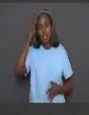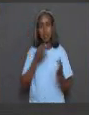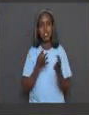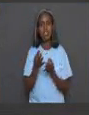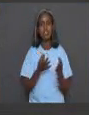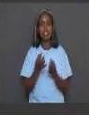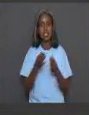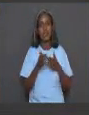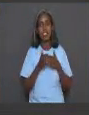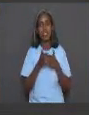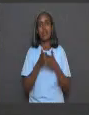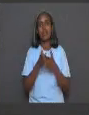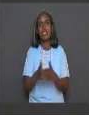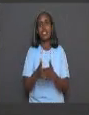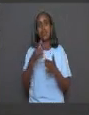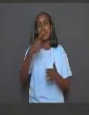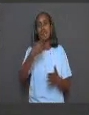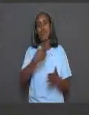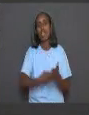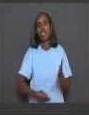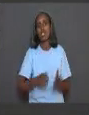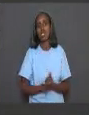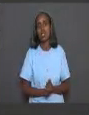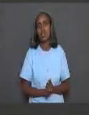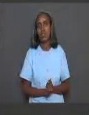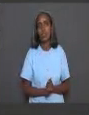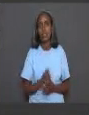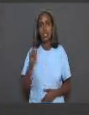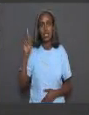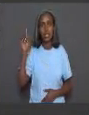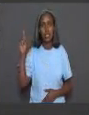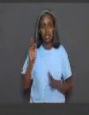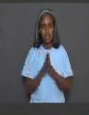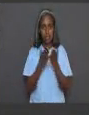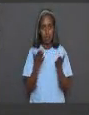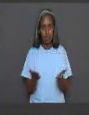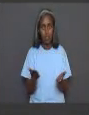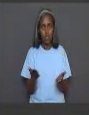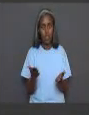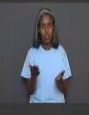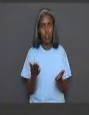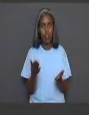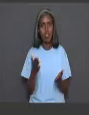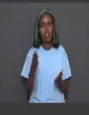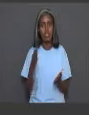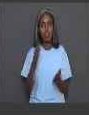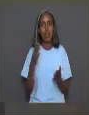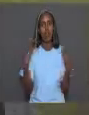the principles of taxation in his book, The Wealth of